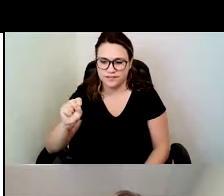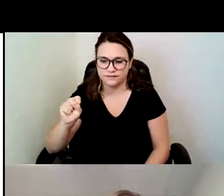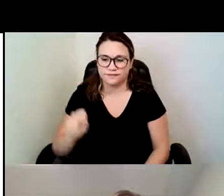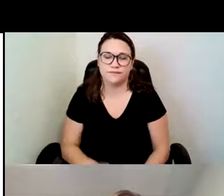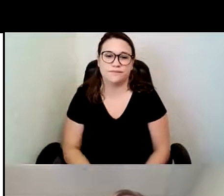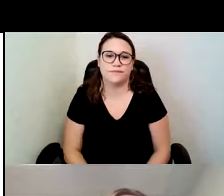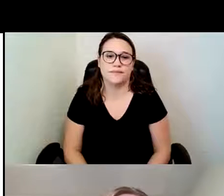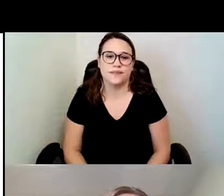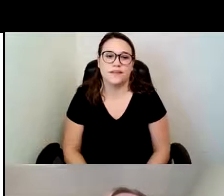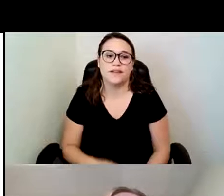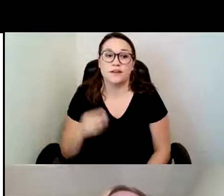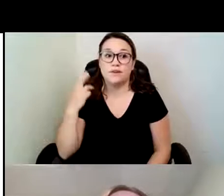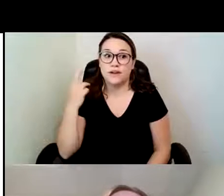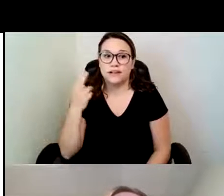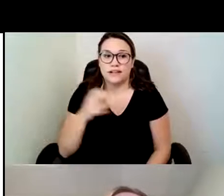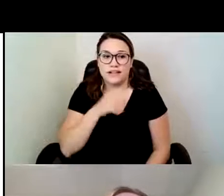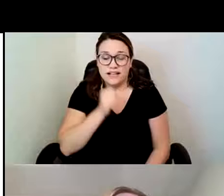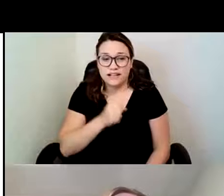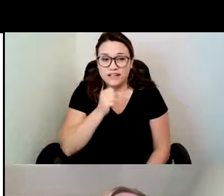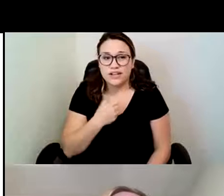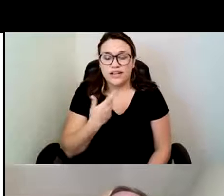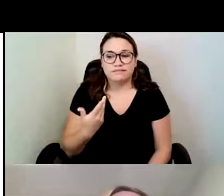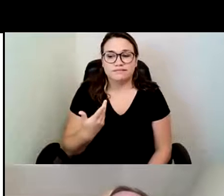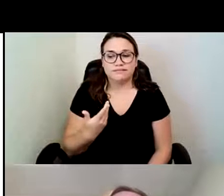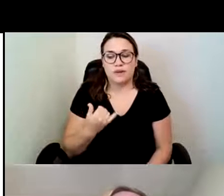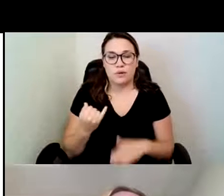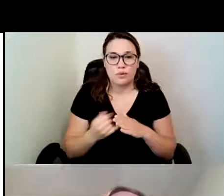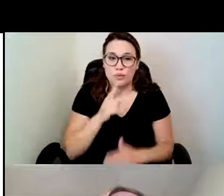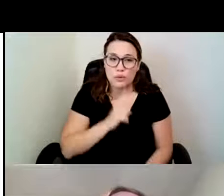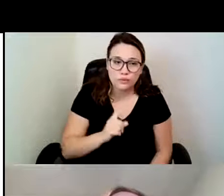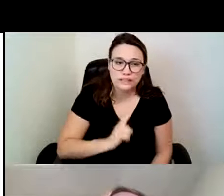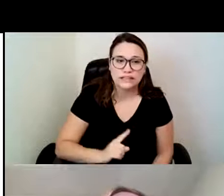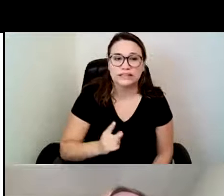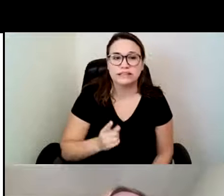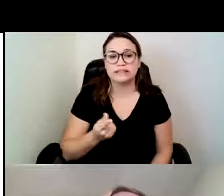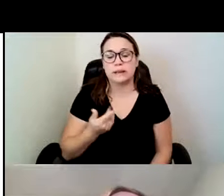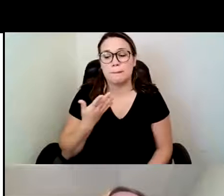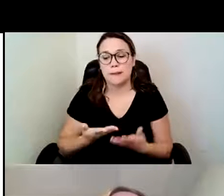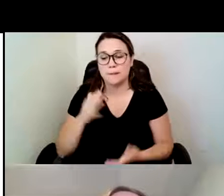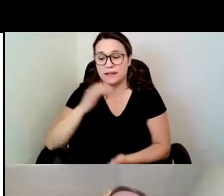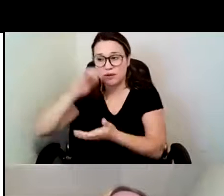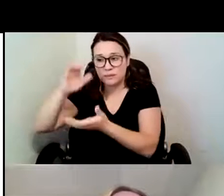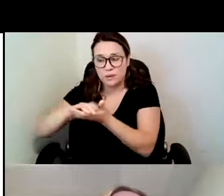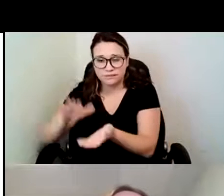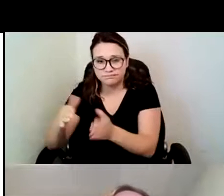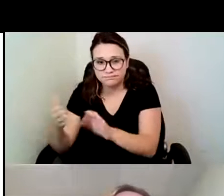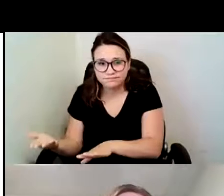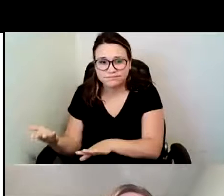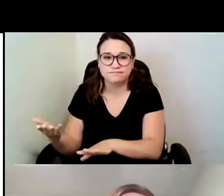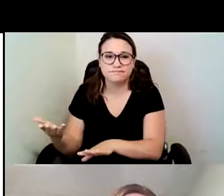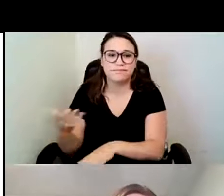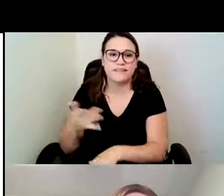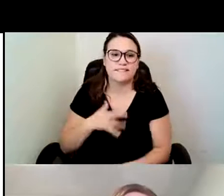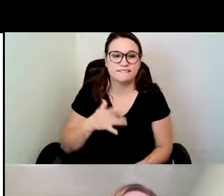Realities of aging, loneliness, maybe losing a spouse, feeling the lack of